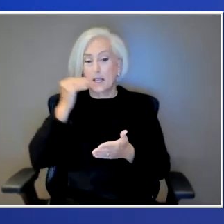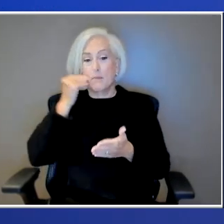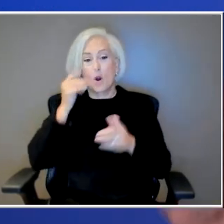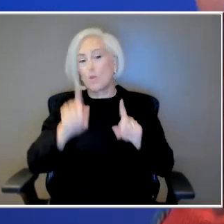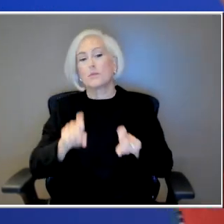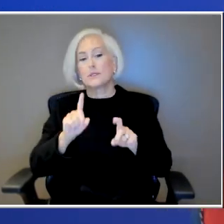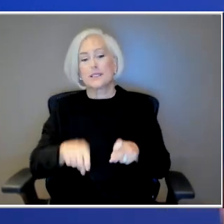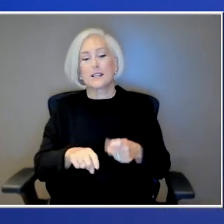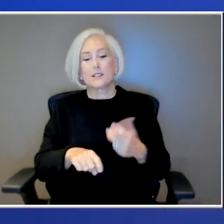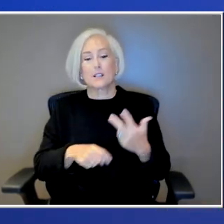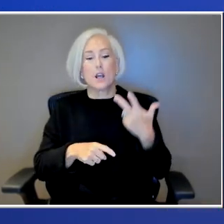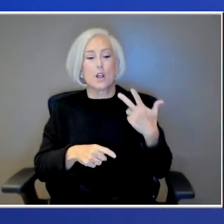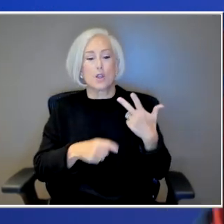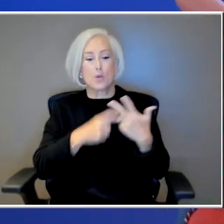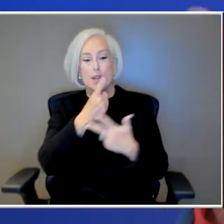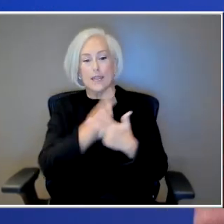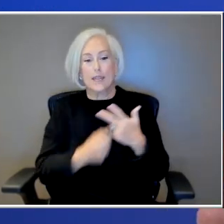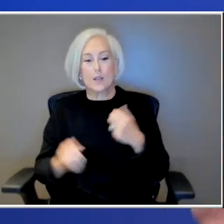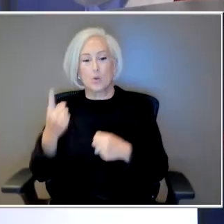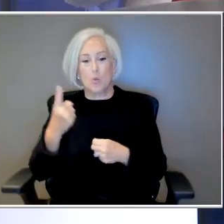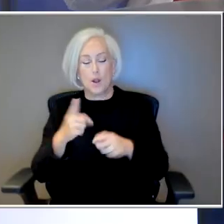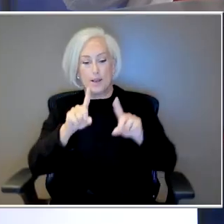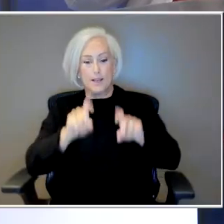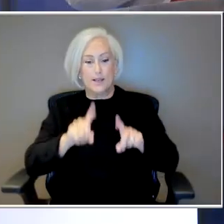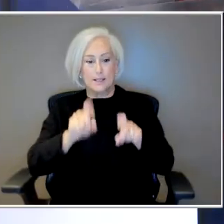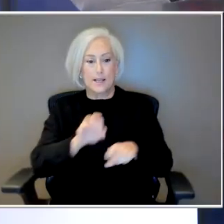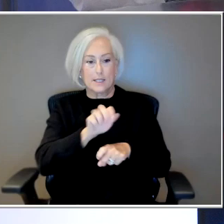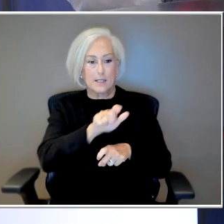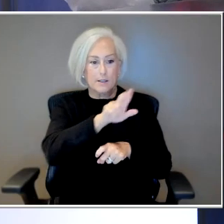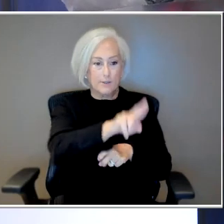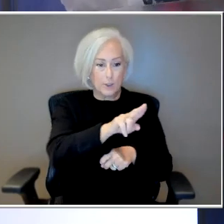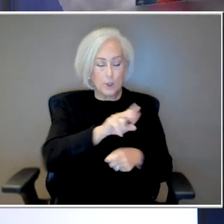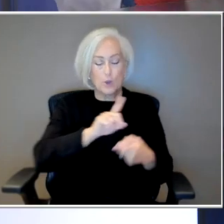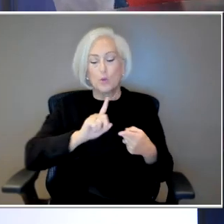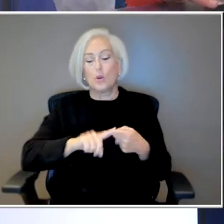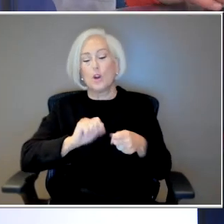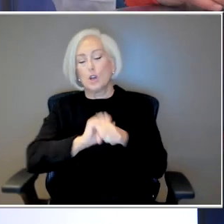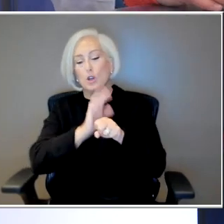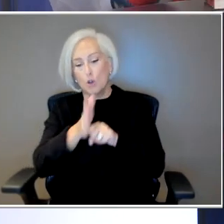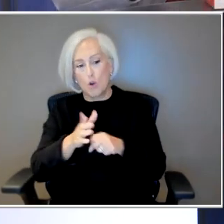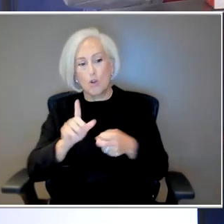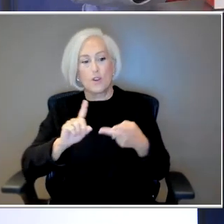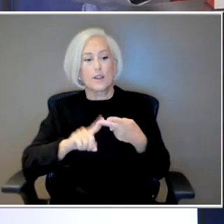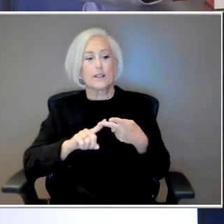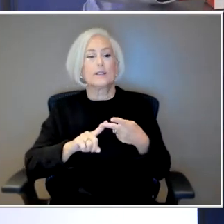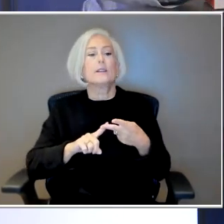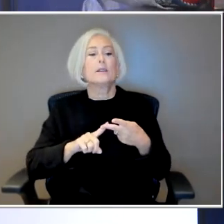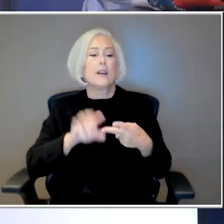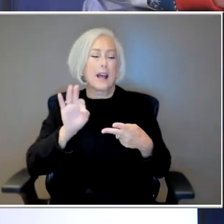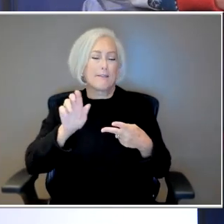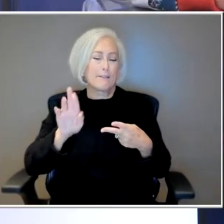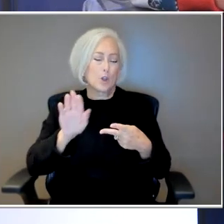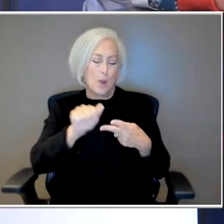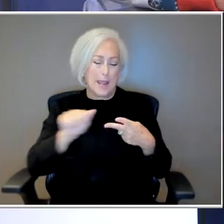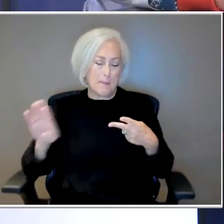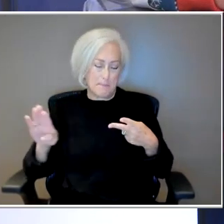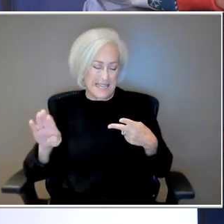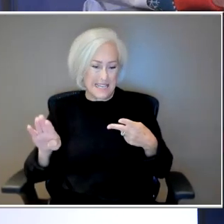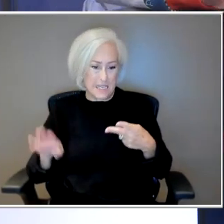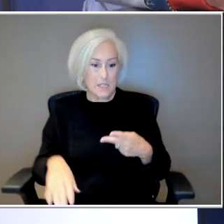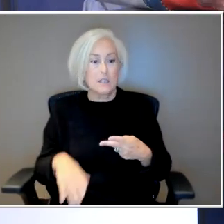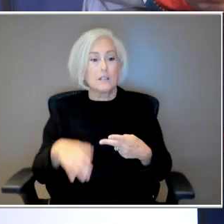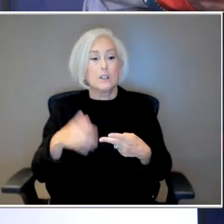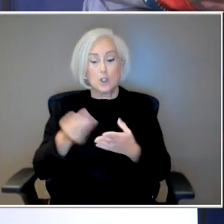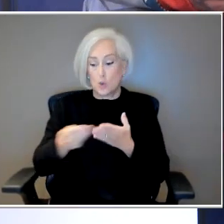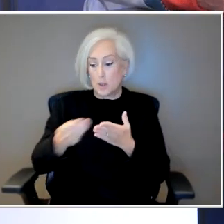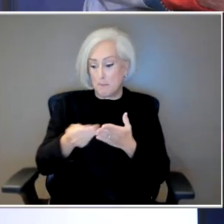actually, which tests for COVID as well as influenza A and influenza B. These are commercially available. I would recommend maybe buying a couple packs of